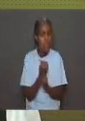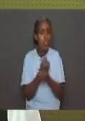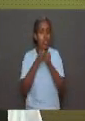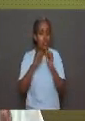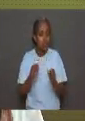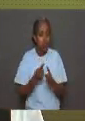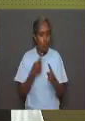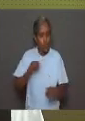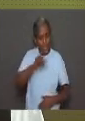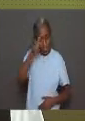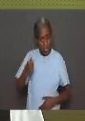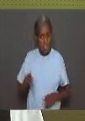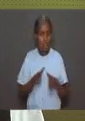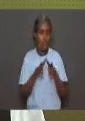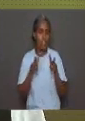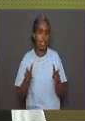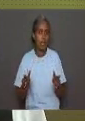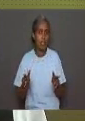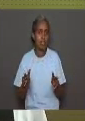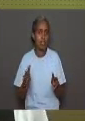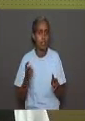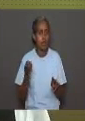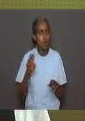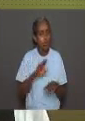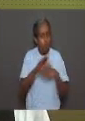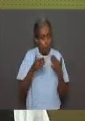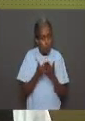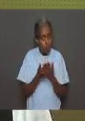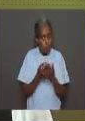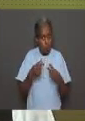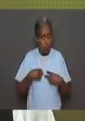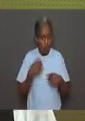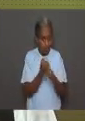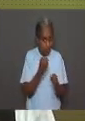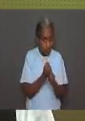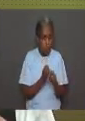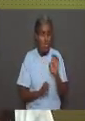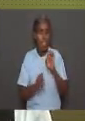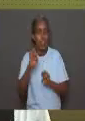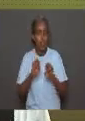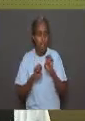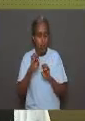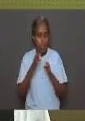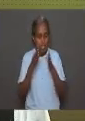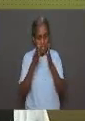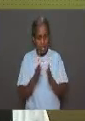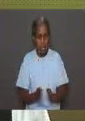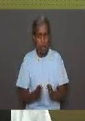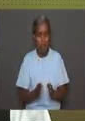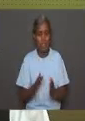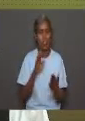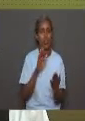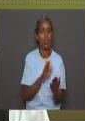remember that to solve for any variable, all you have to do is evaluate